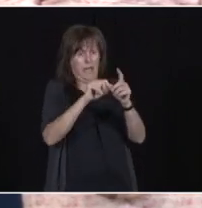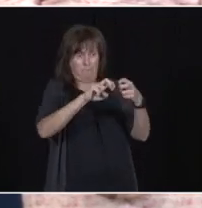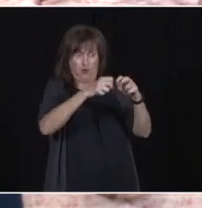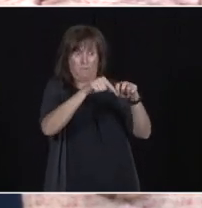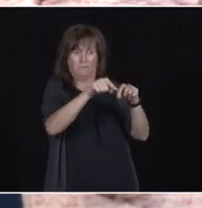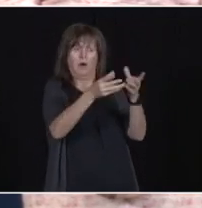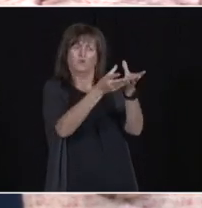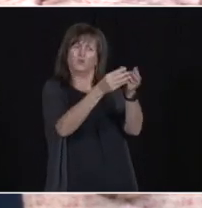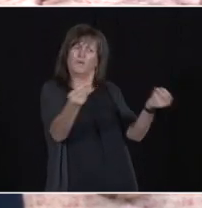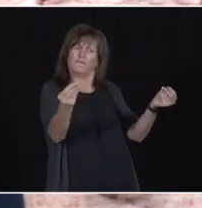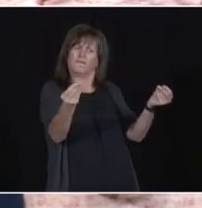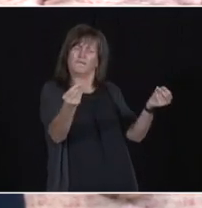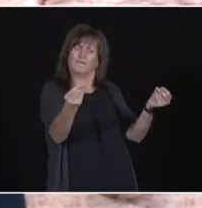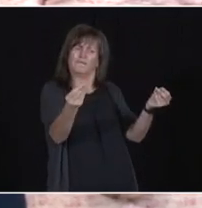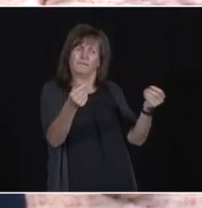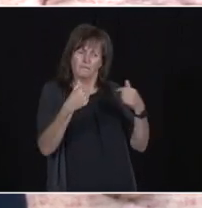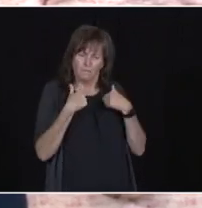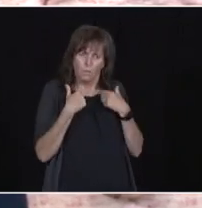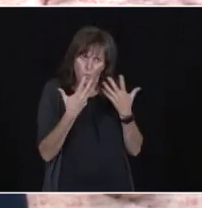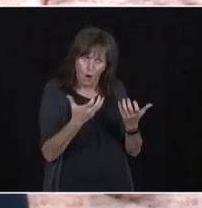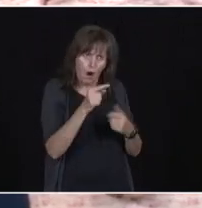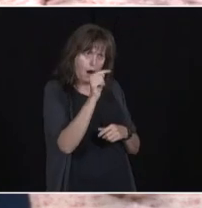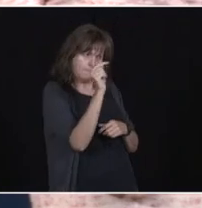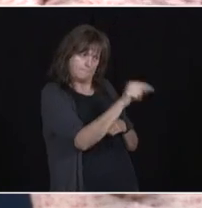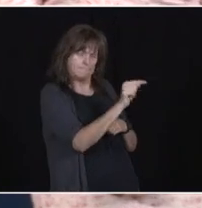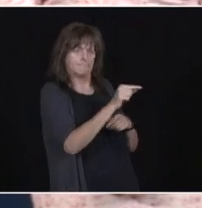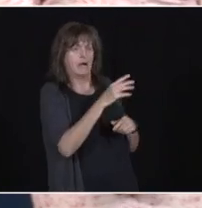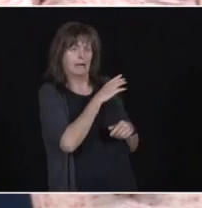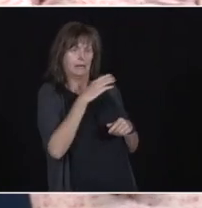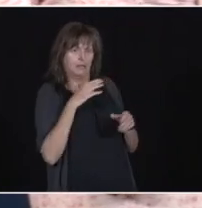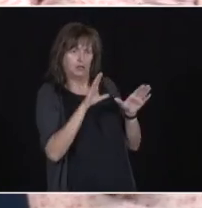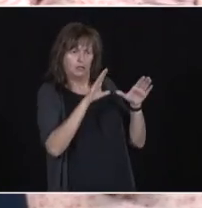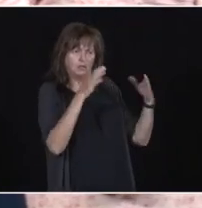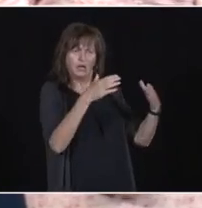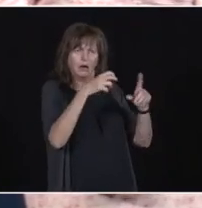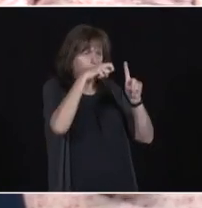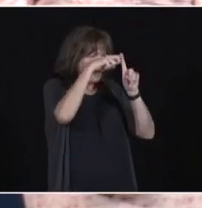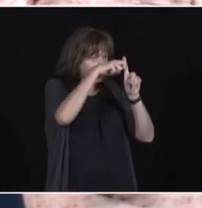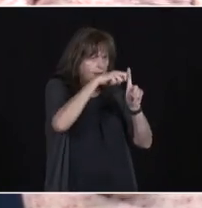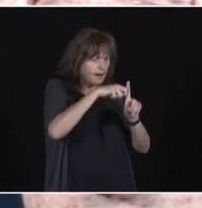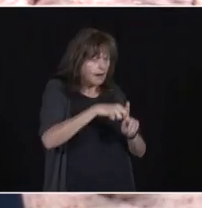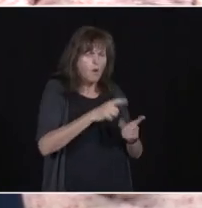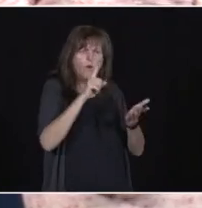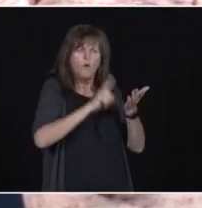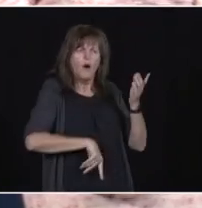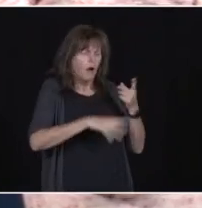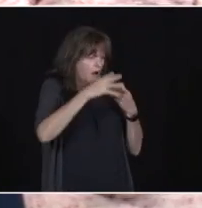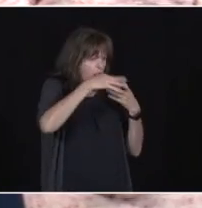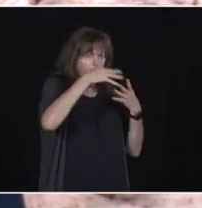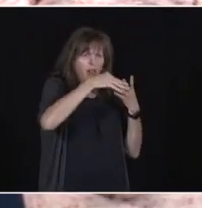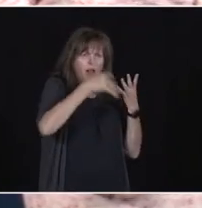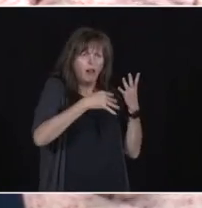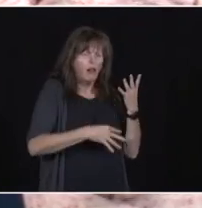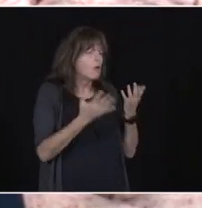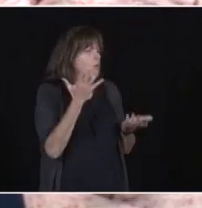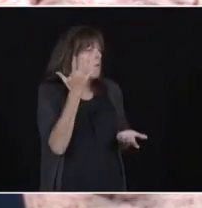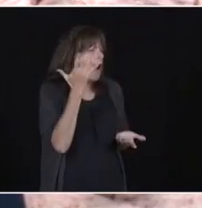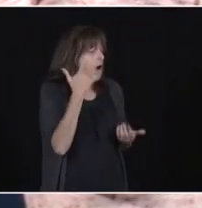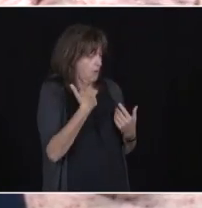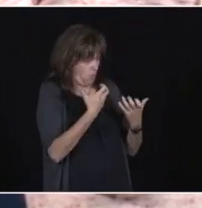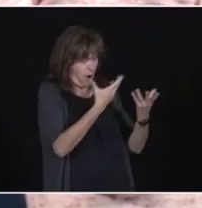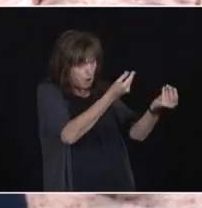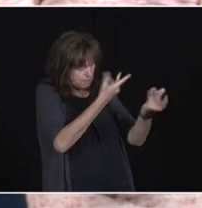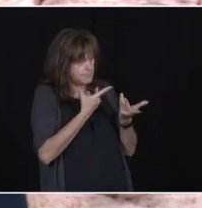answers. You know, I want this commission to move forward. And we have three very, very credible people running